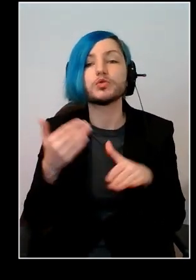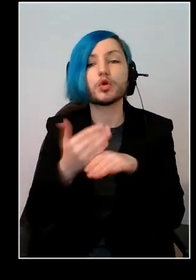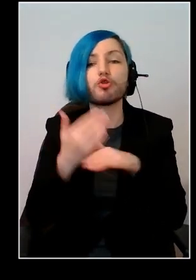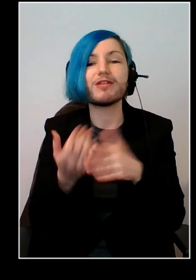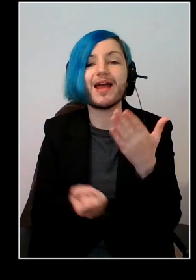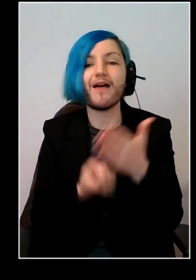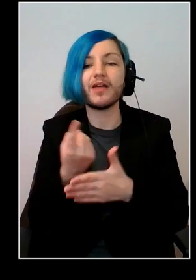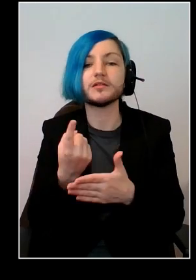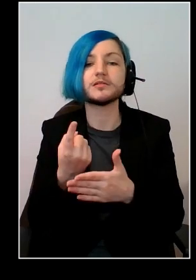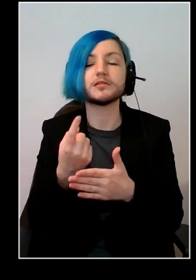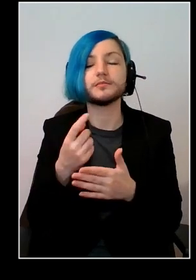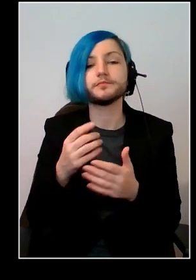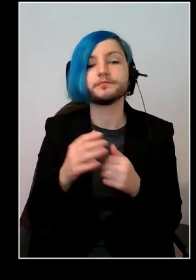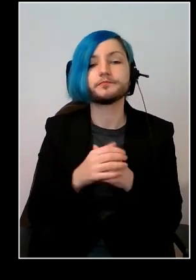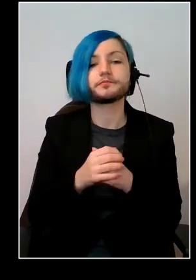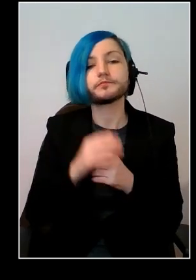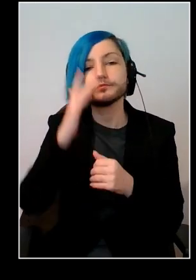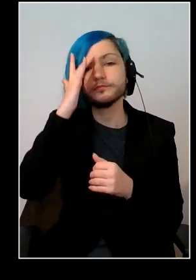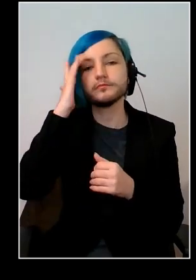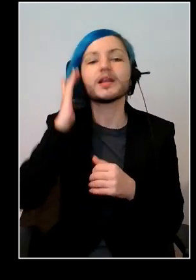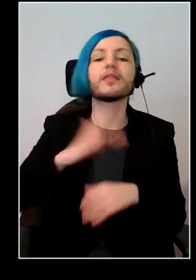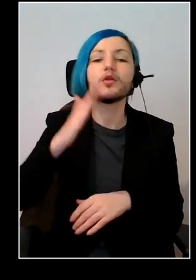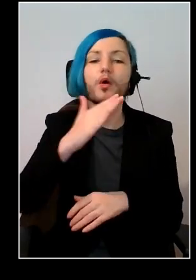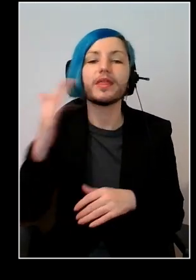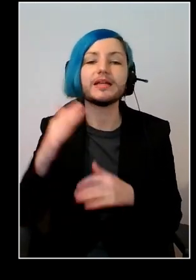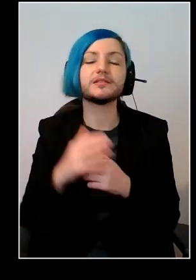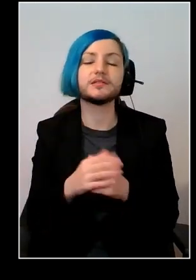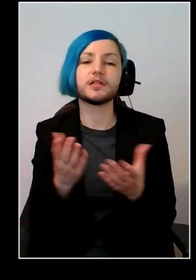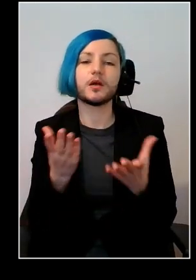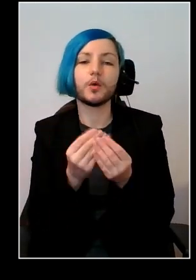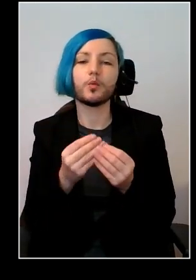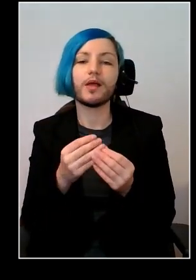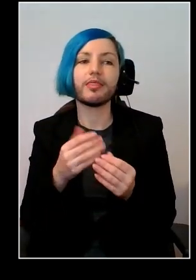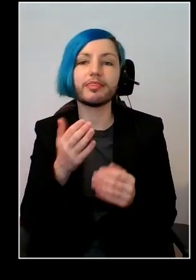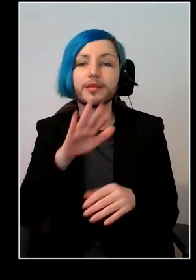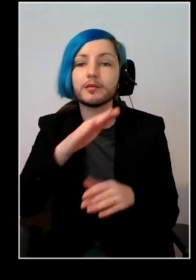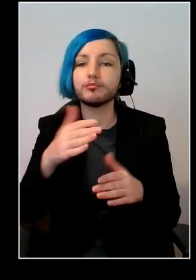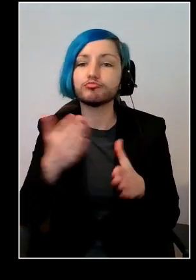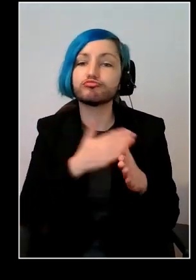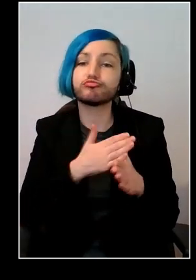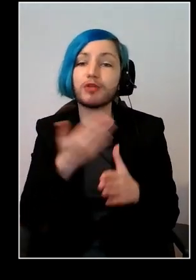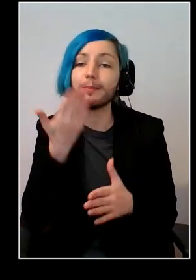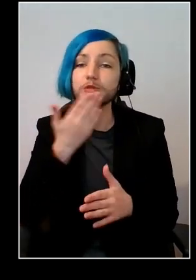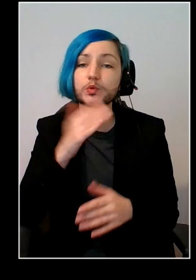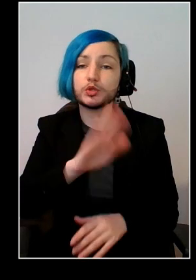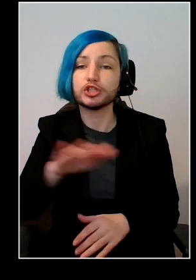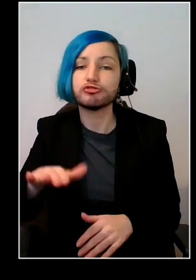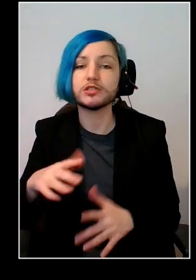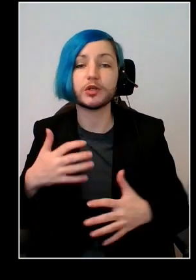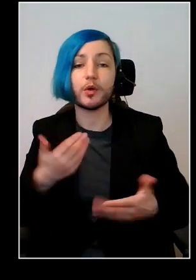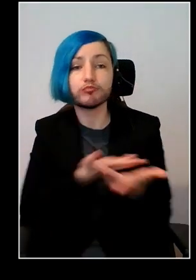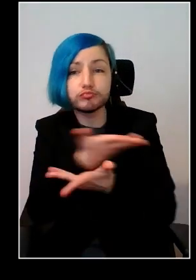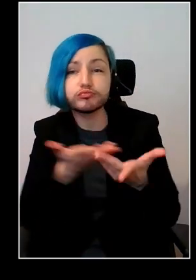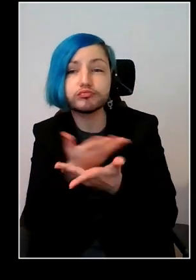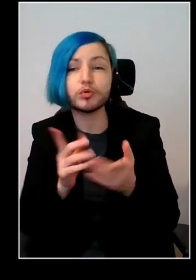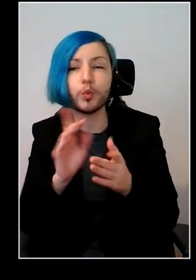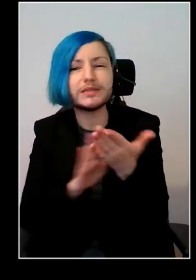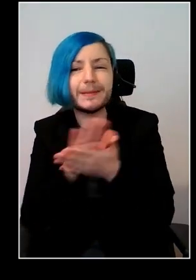Wise Academies, where our YANs educated some primary school children on the exciting possibilities of an apprenticeship and what it means to be an